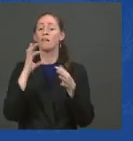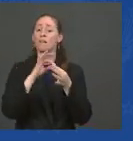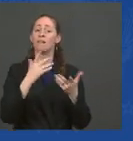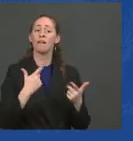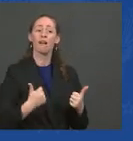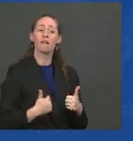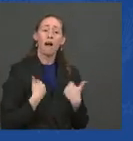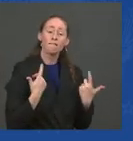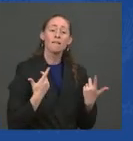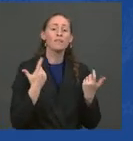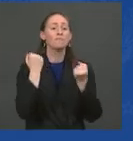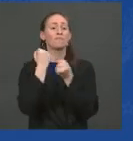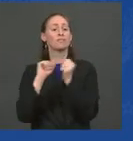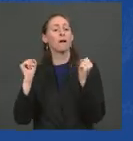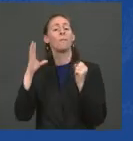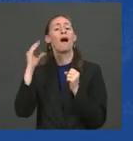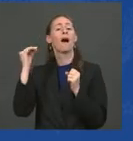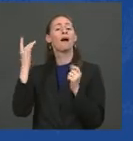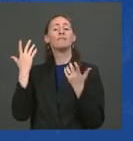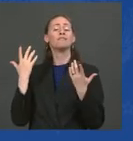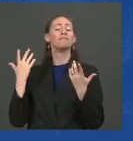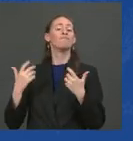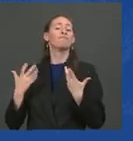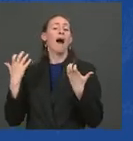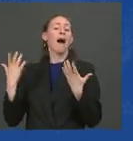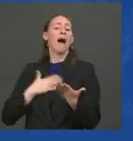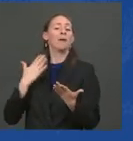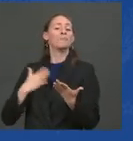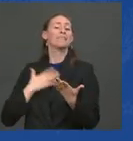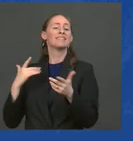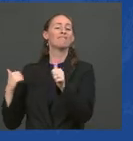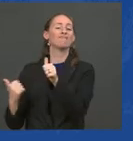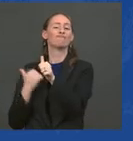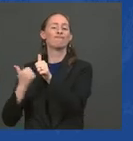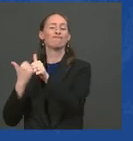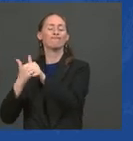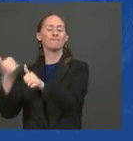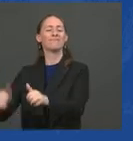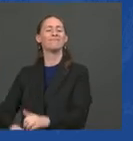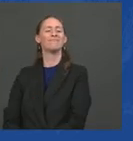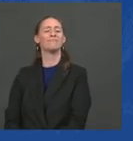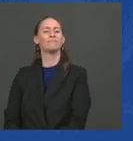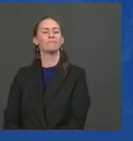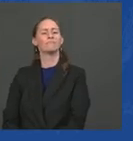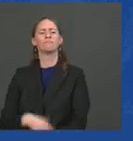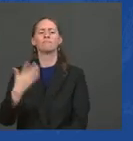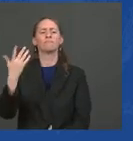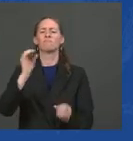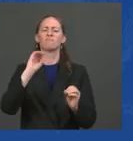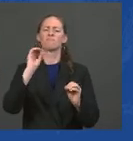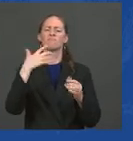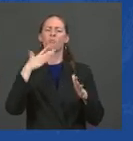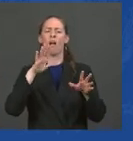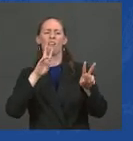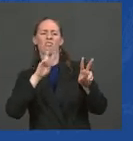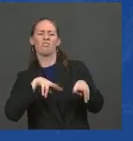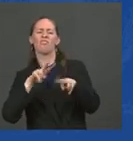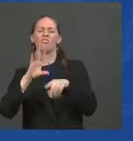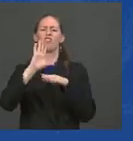pursuit of happiness. We have never lived up to it. We've never, until very recently, walked away from